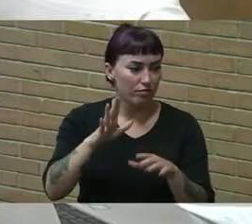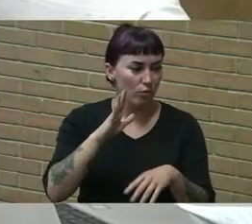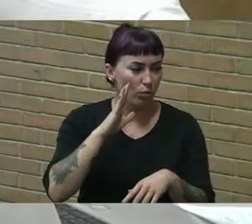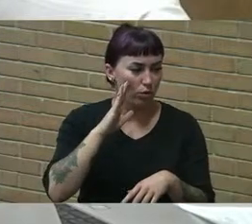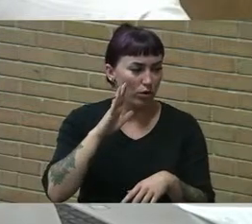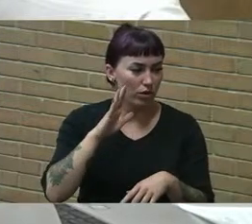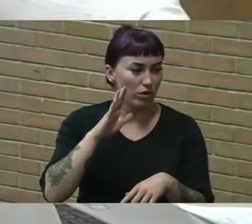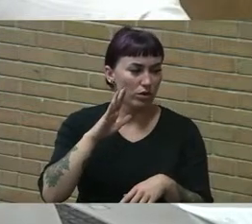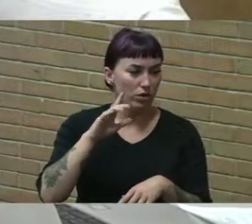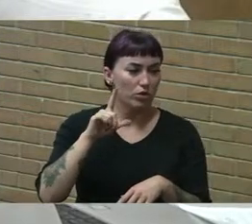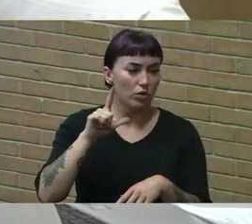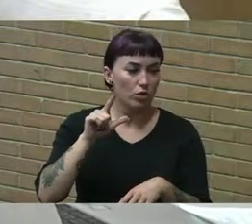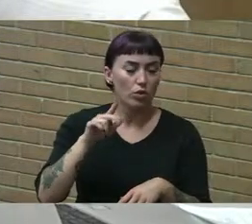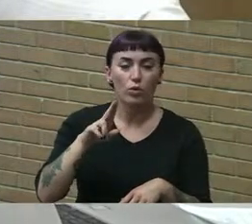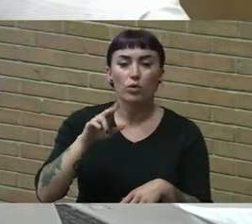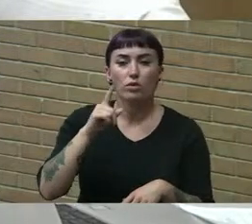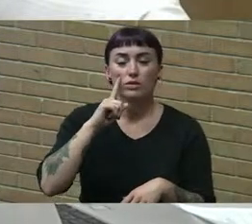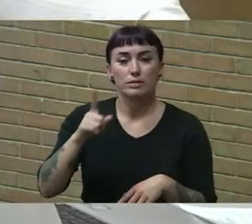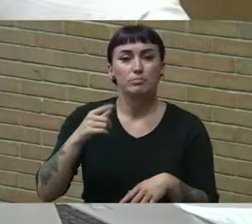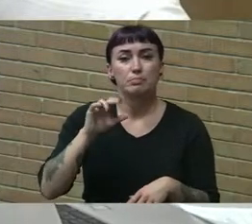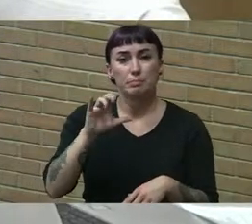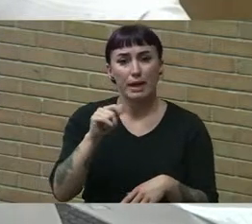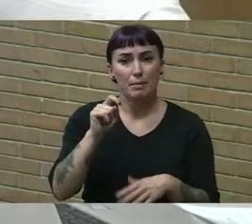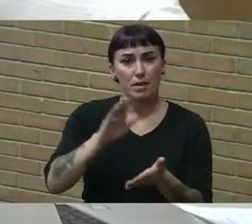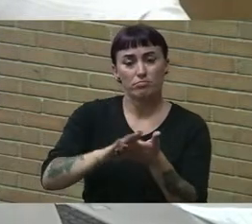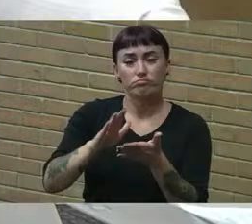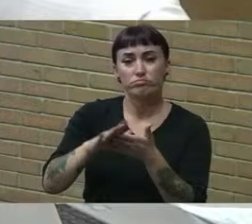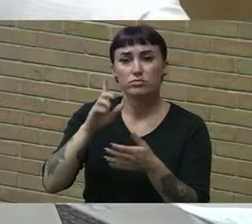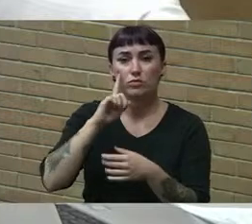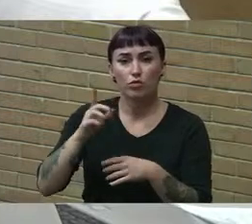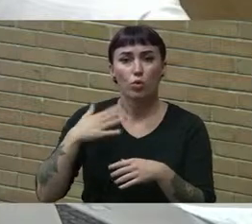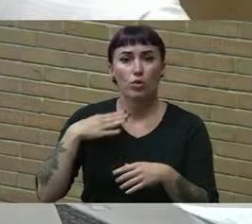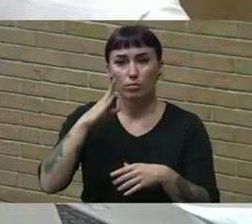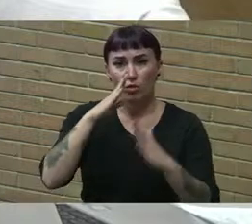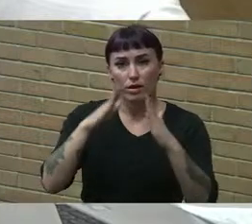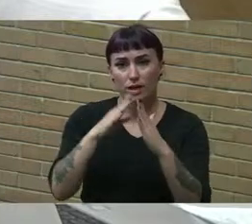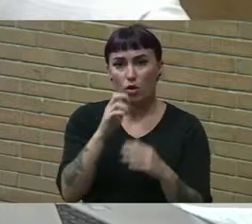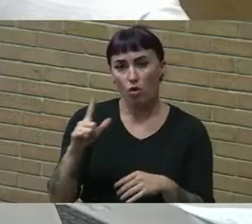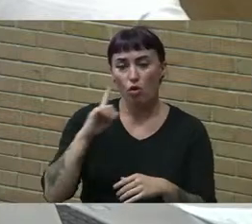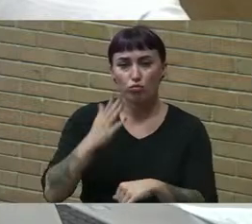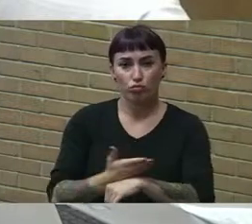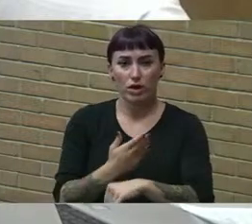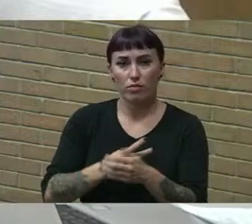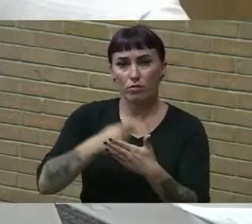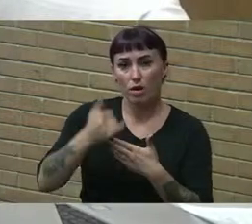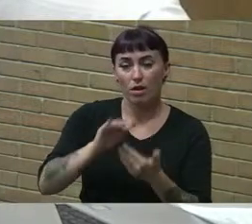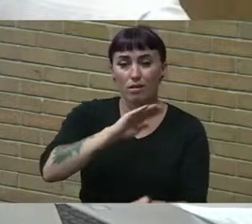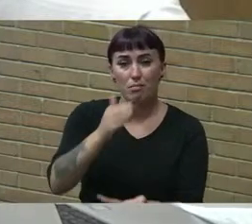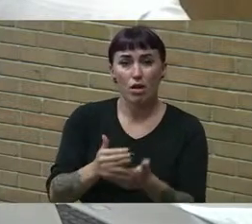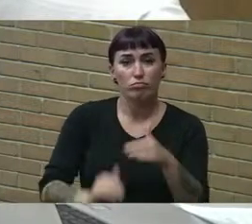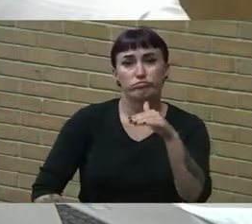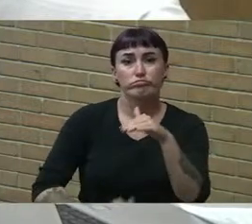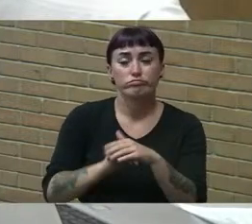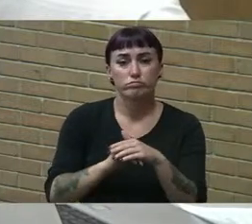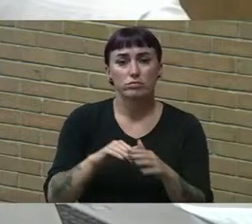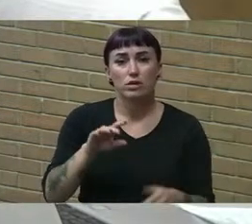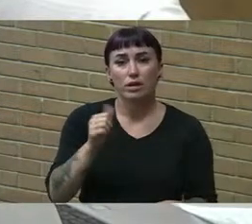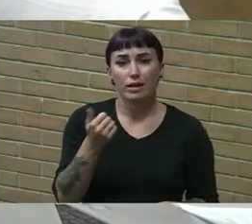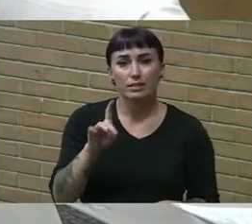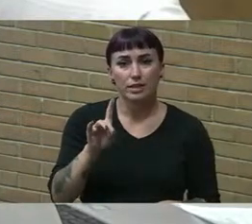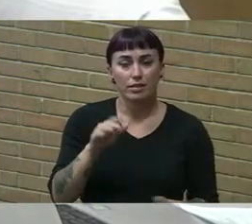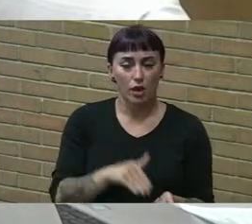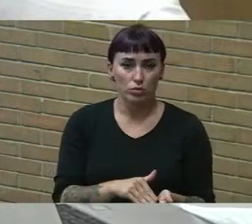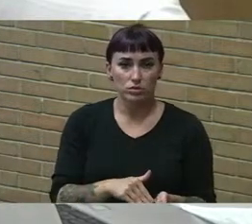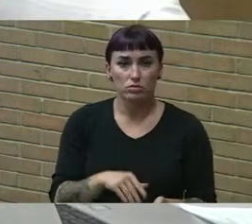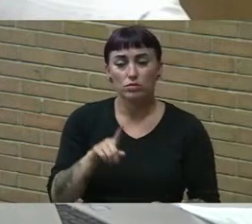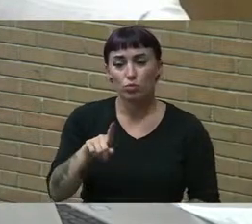asbestos removal associated with Phase 2 of the Brighton Town Hall renovation project in an amount not to exceed